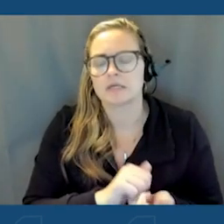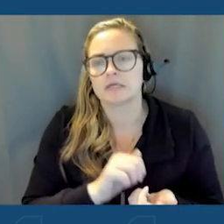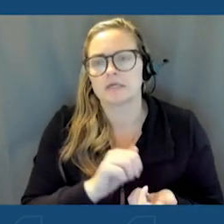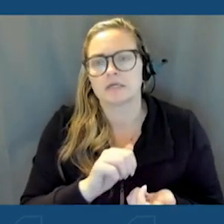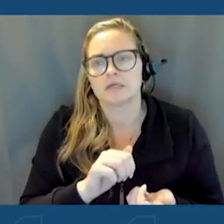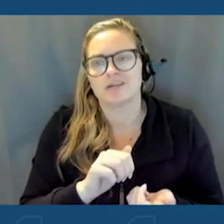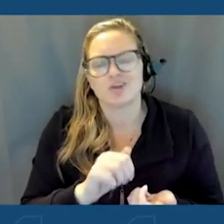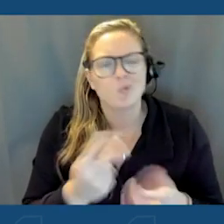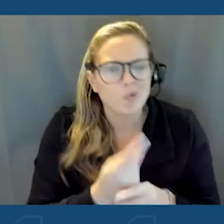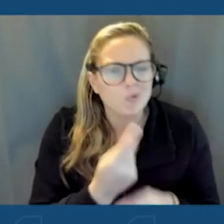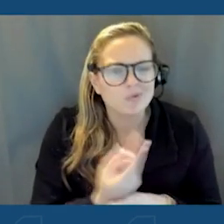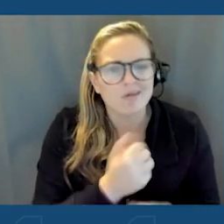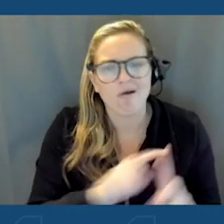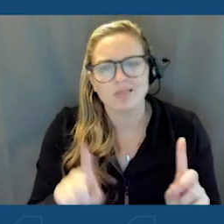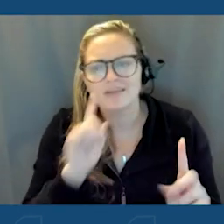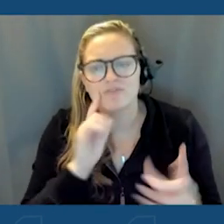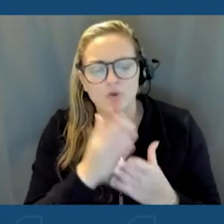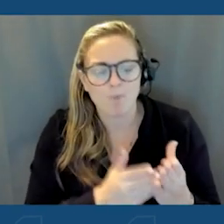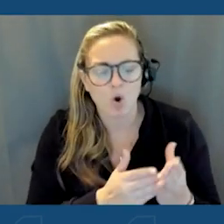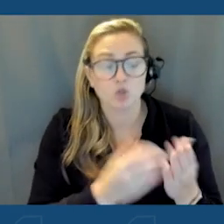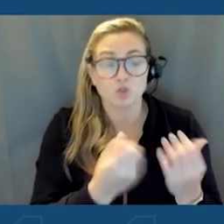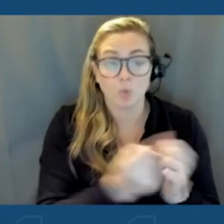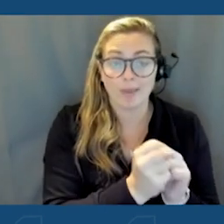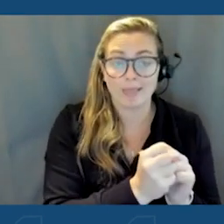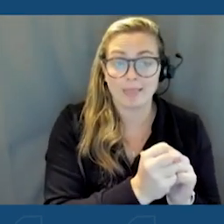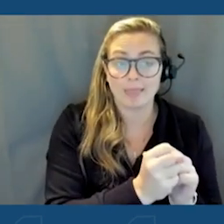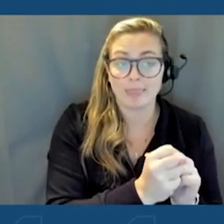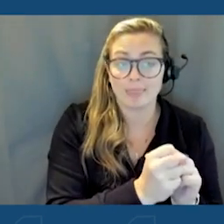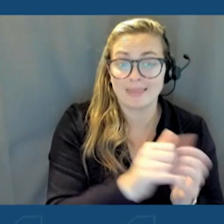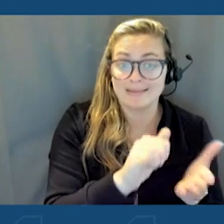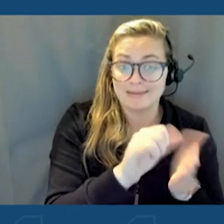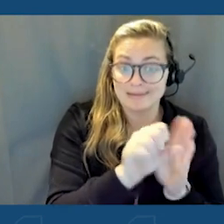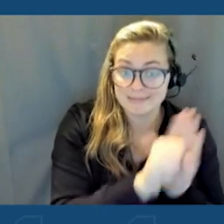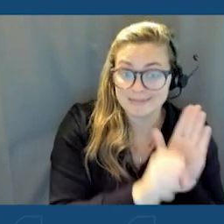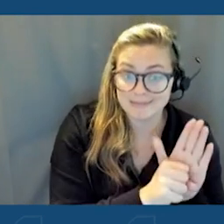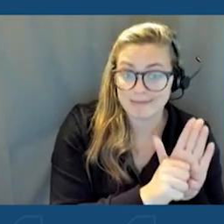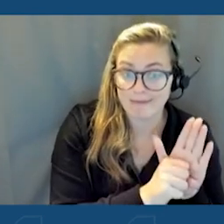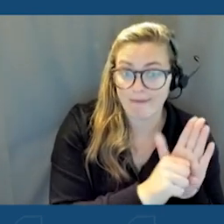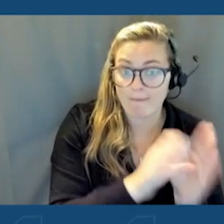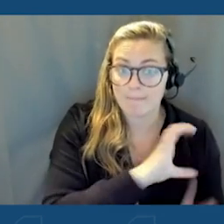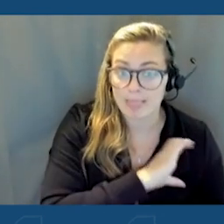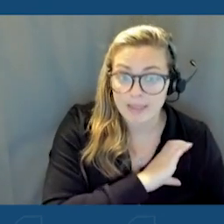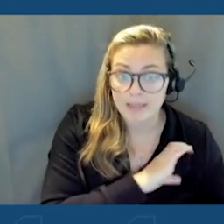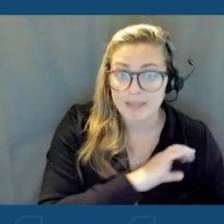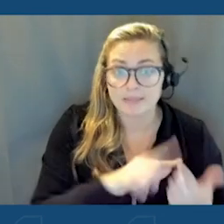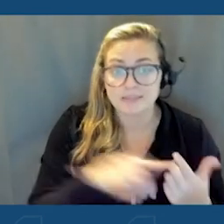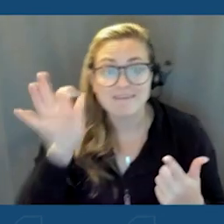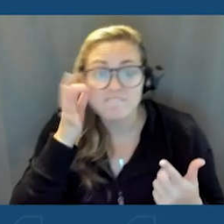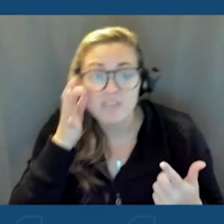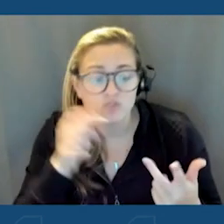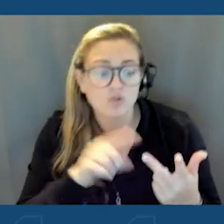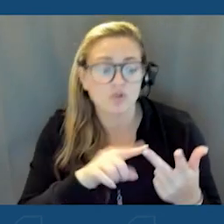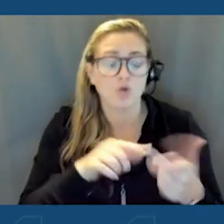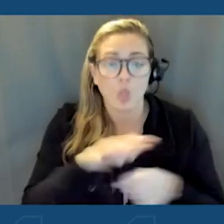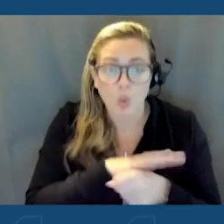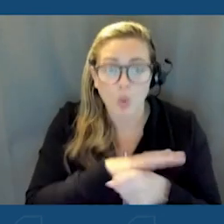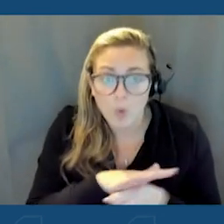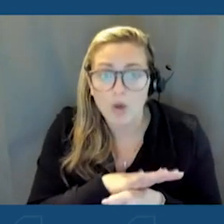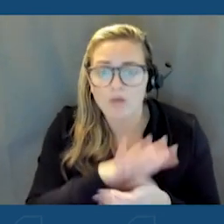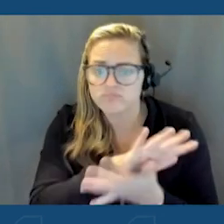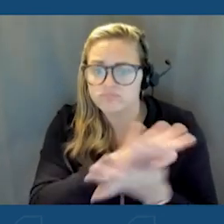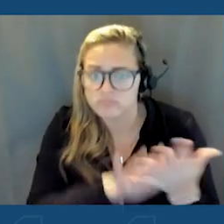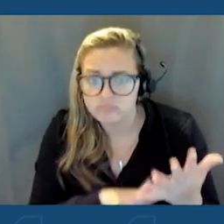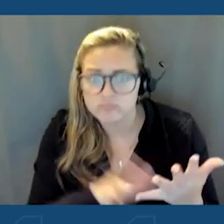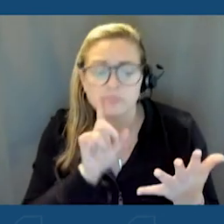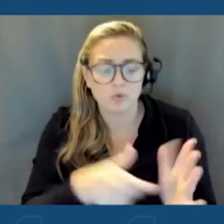inside the state police and then our state and federal partners, local and federal partners, to then work up these big cases. This